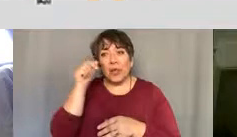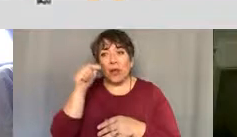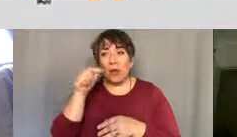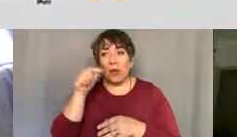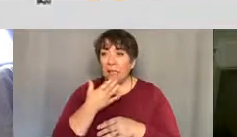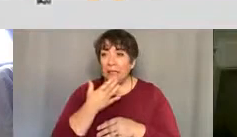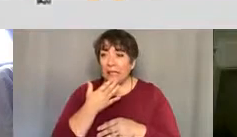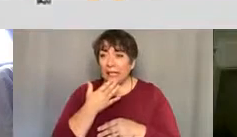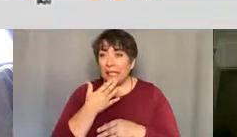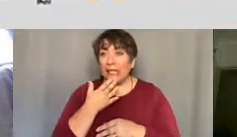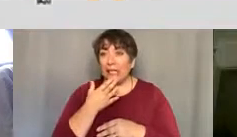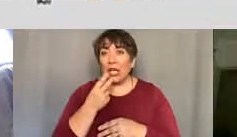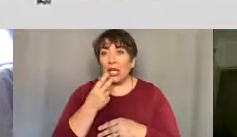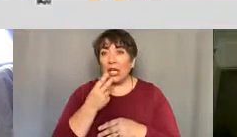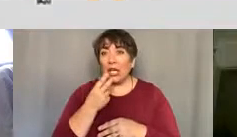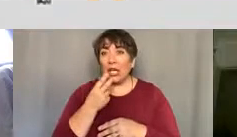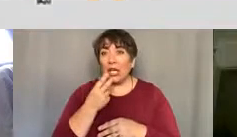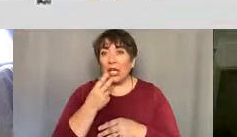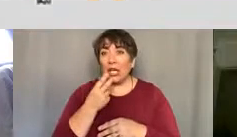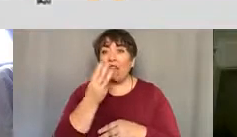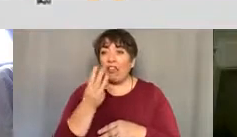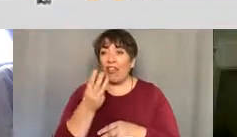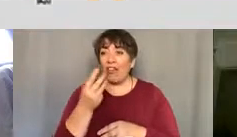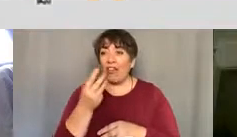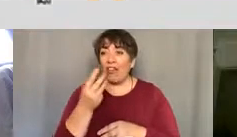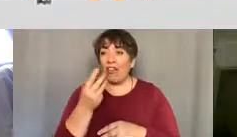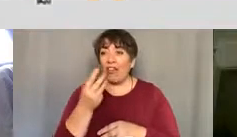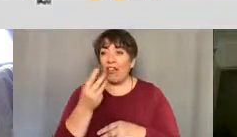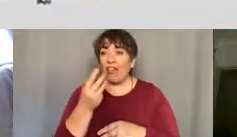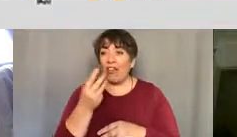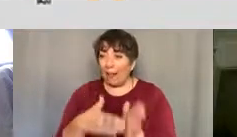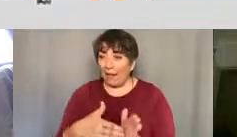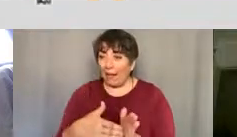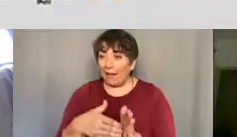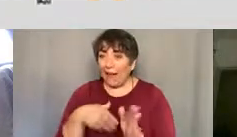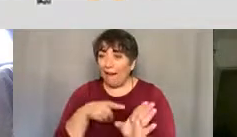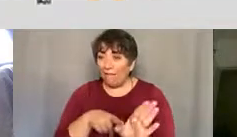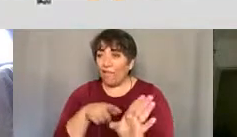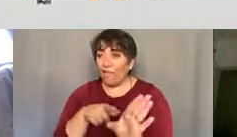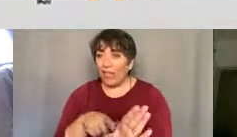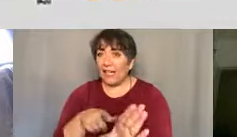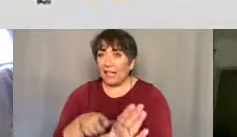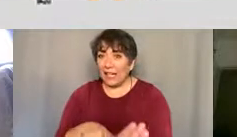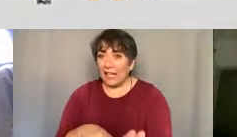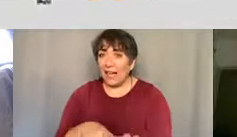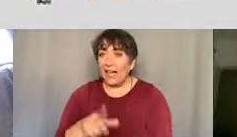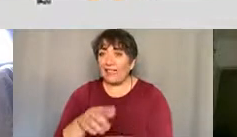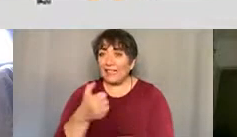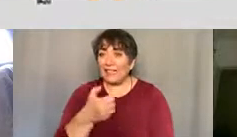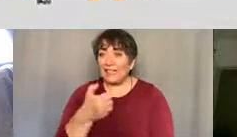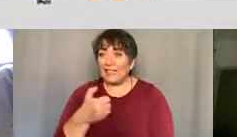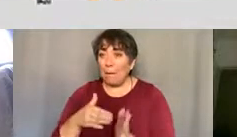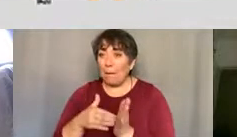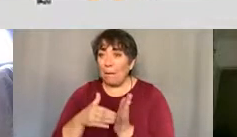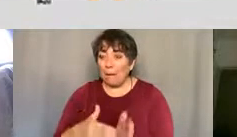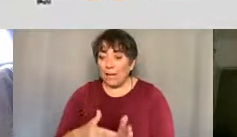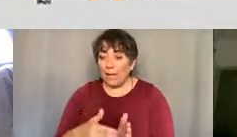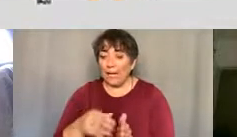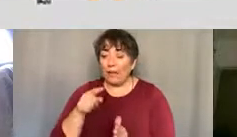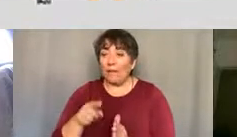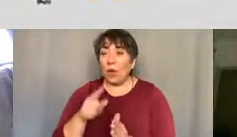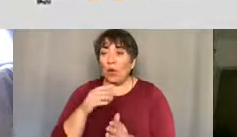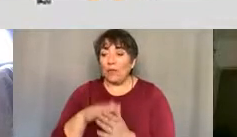England, and 66 million of those are potentially clinically significant. So we really do work on things to try and reduce